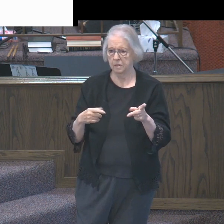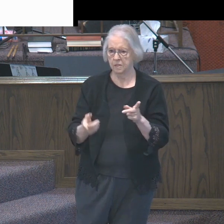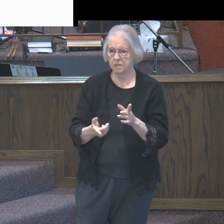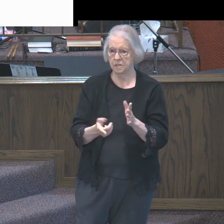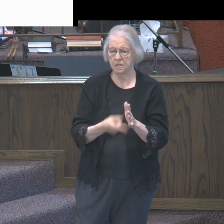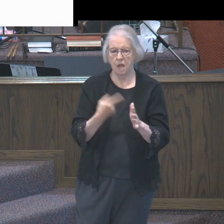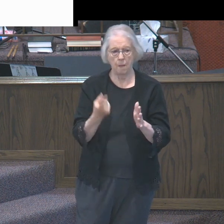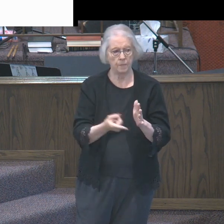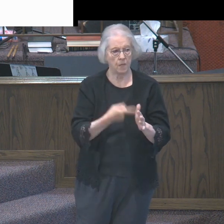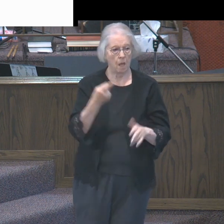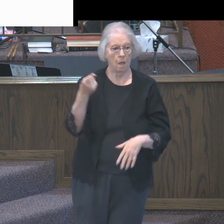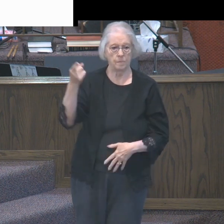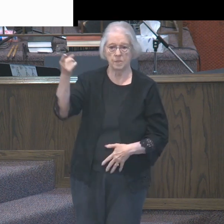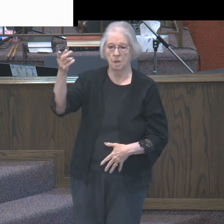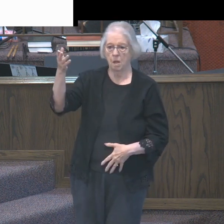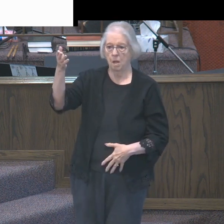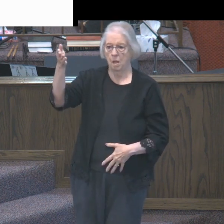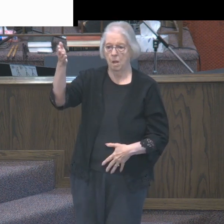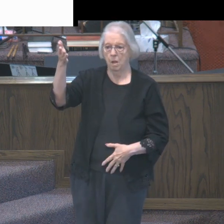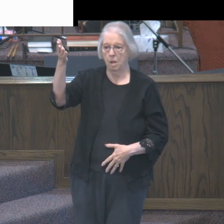But there were times that I wondered.